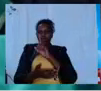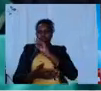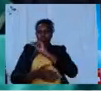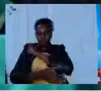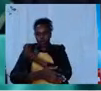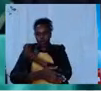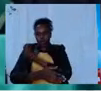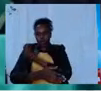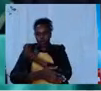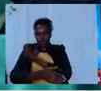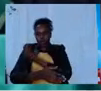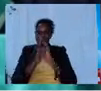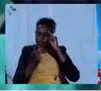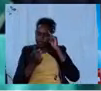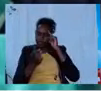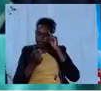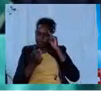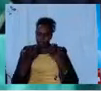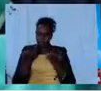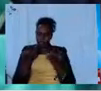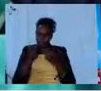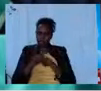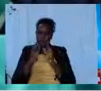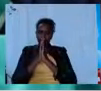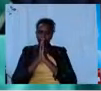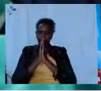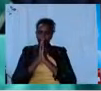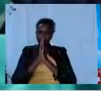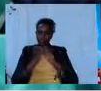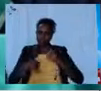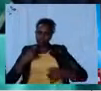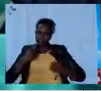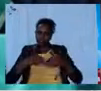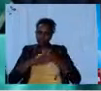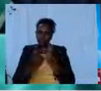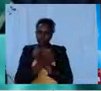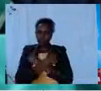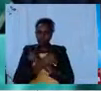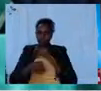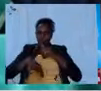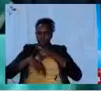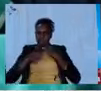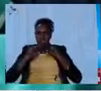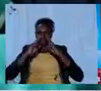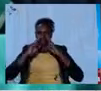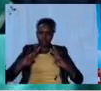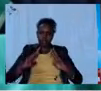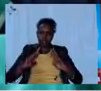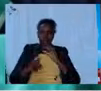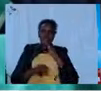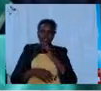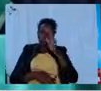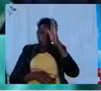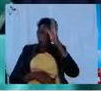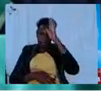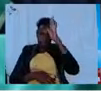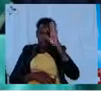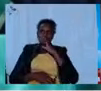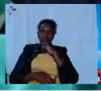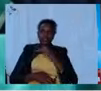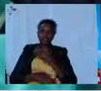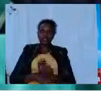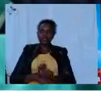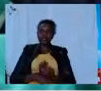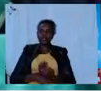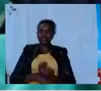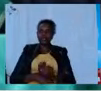to pray for our needs and the pain of the world, to rejoice in His love and be sent in His peace. We are heirs of the Father, joint heirs